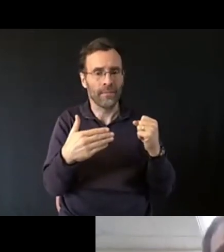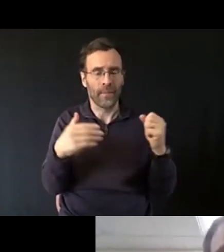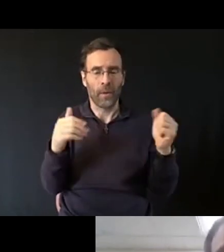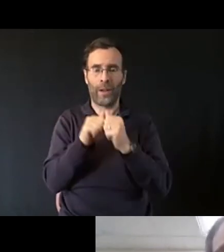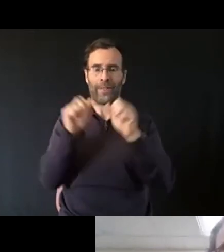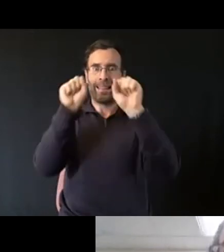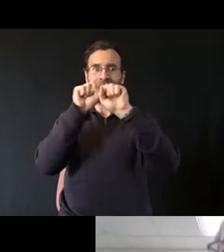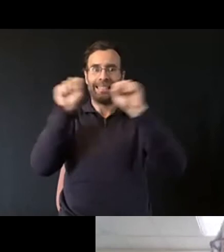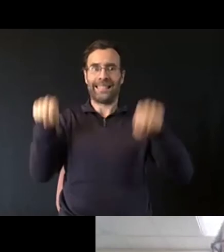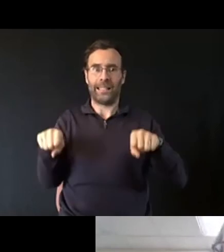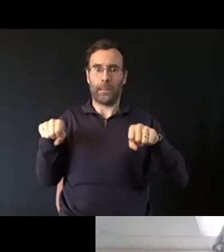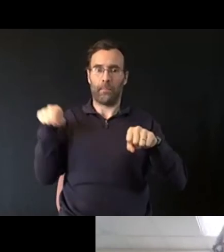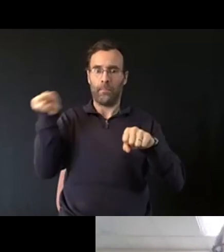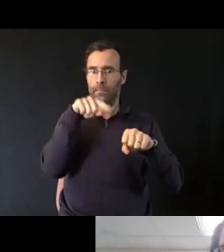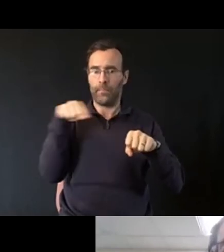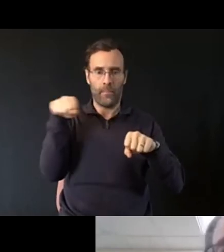system, they're not